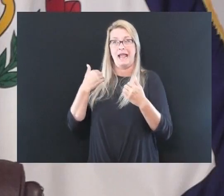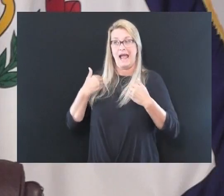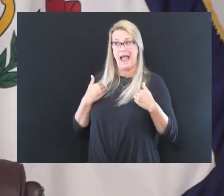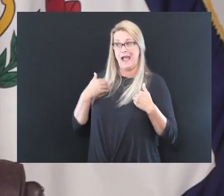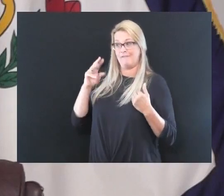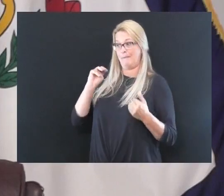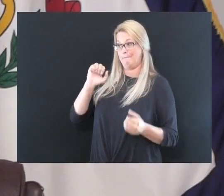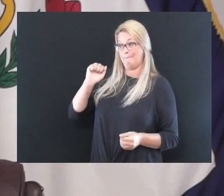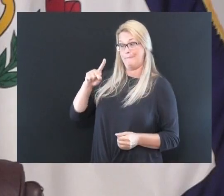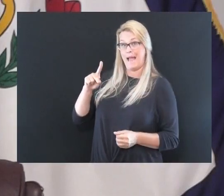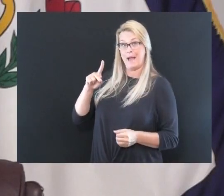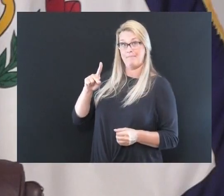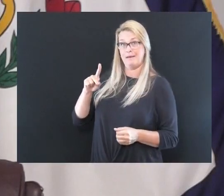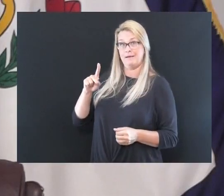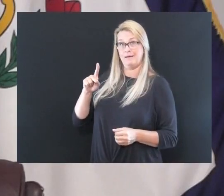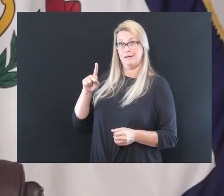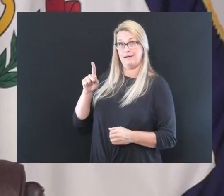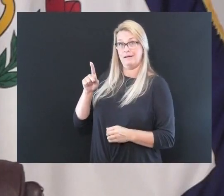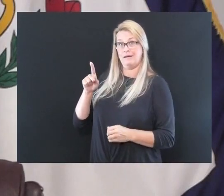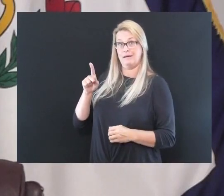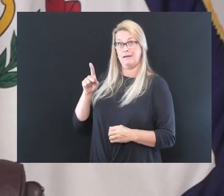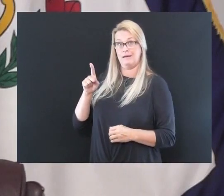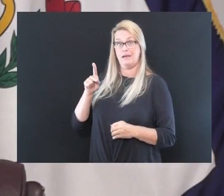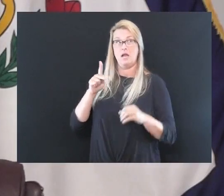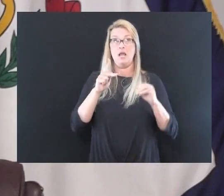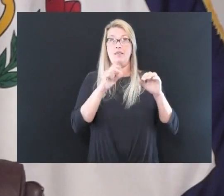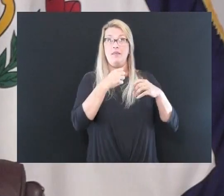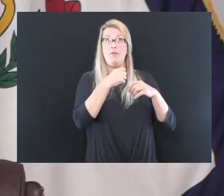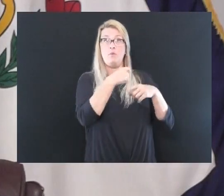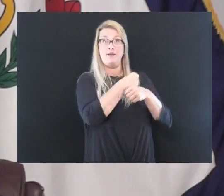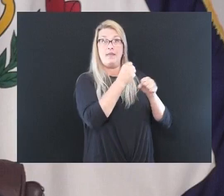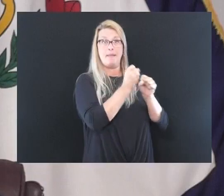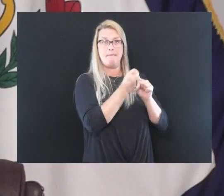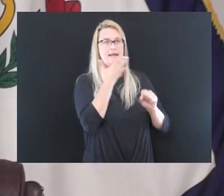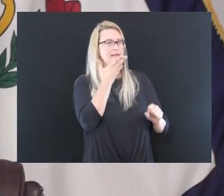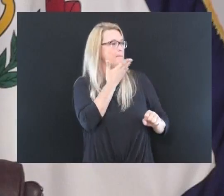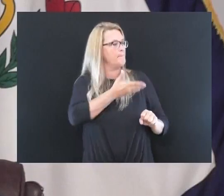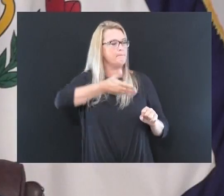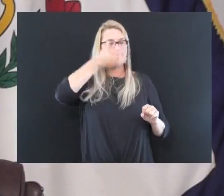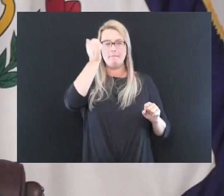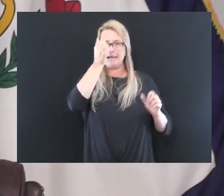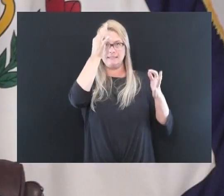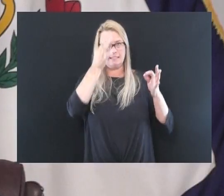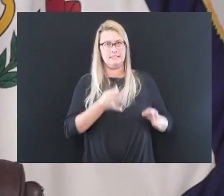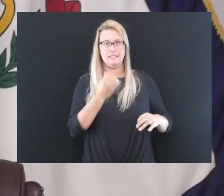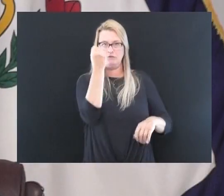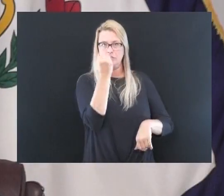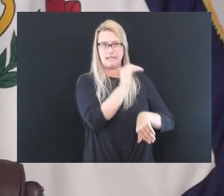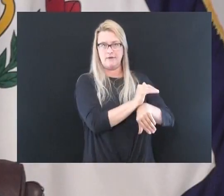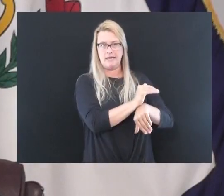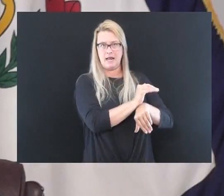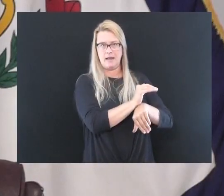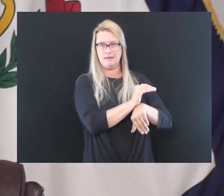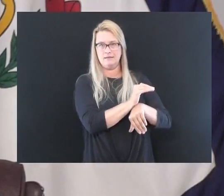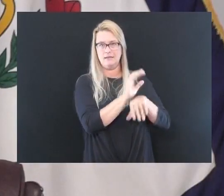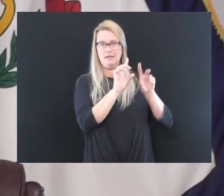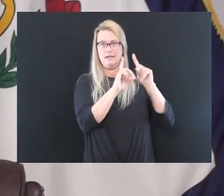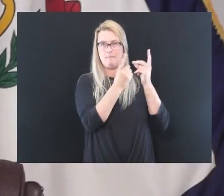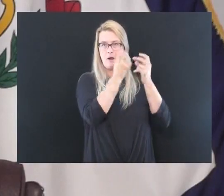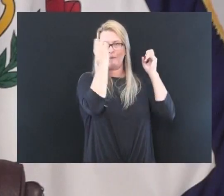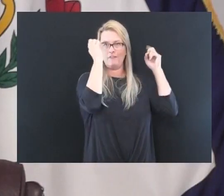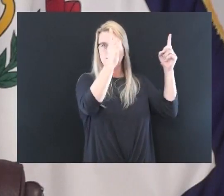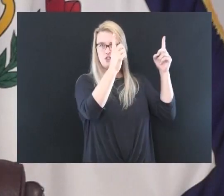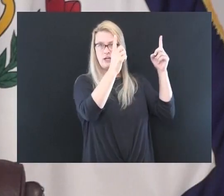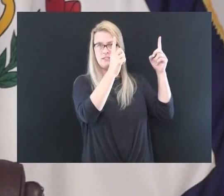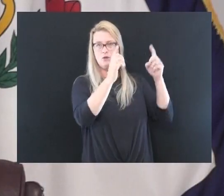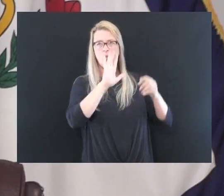panel truly massages and makes as very best they possibly can on Saturday night, because all of us want our kids to